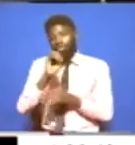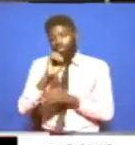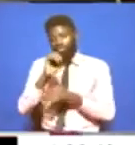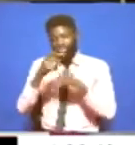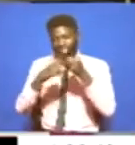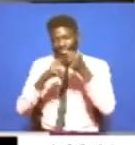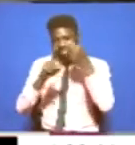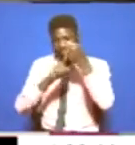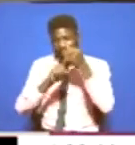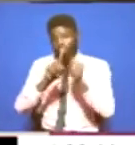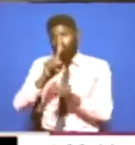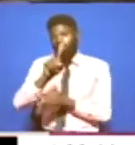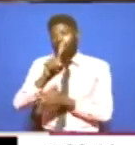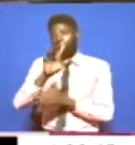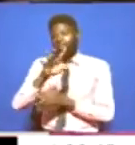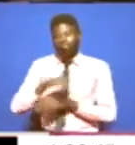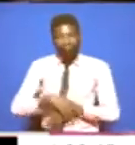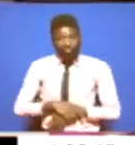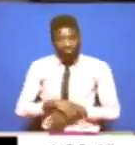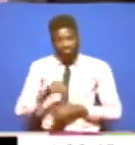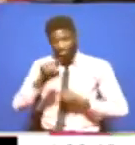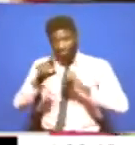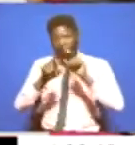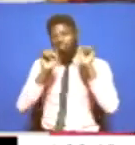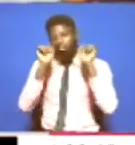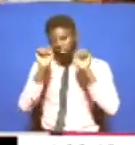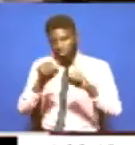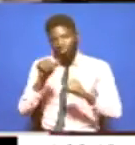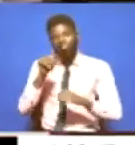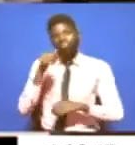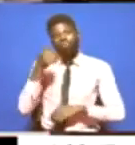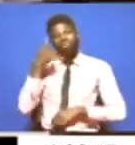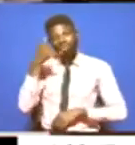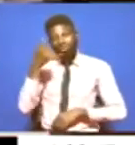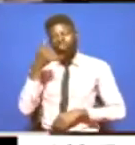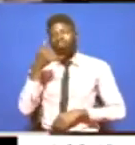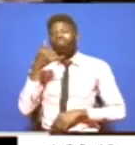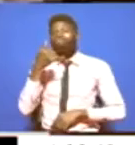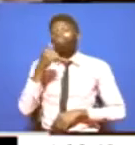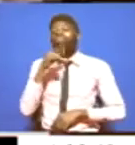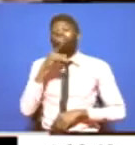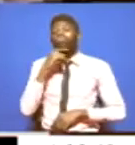907615. Further inquiries can be made through the boy's mother, Joan Wambui, on